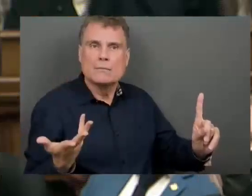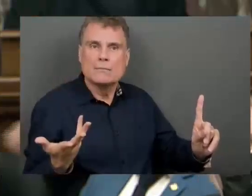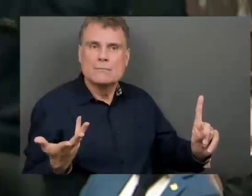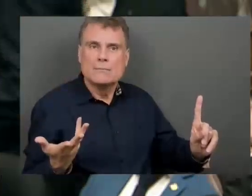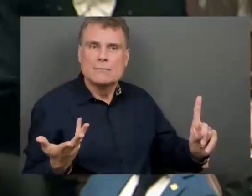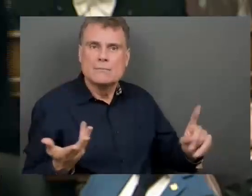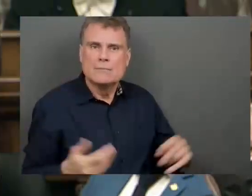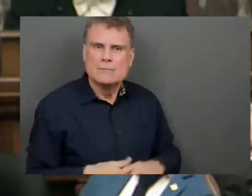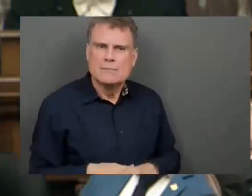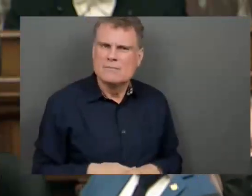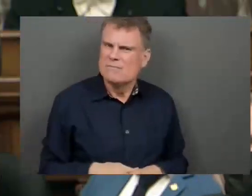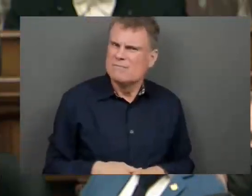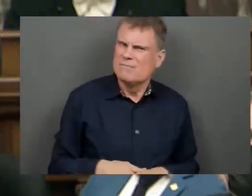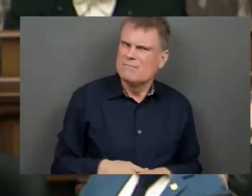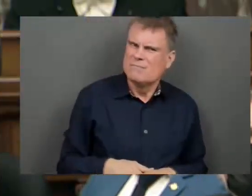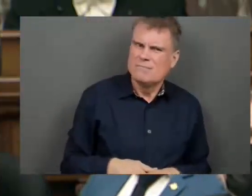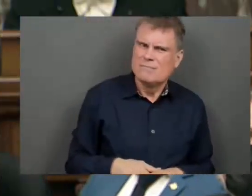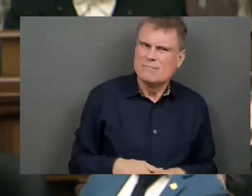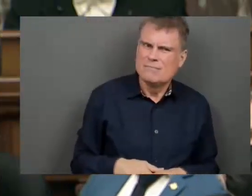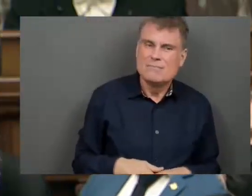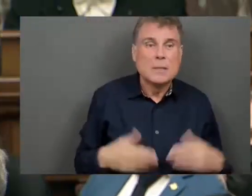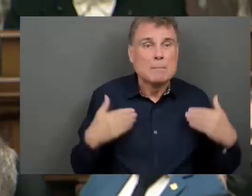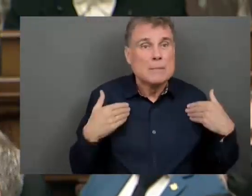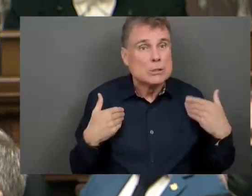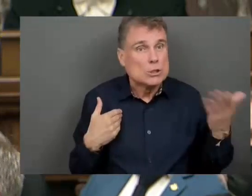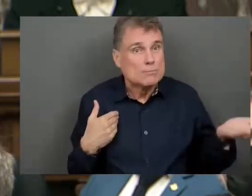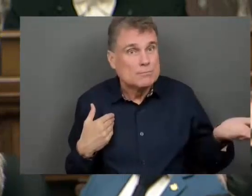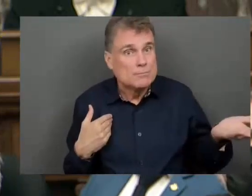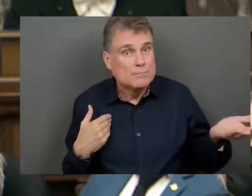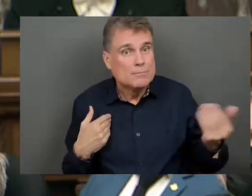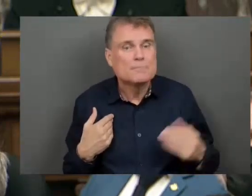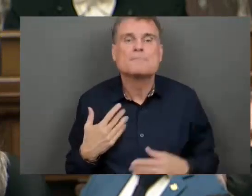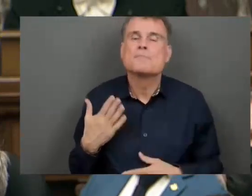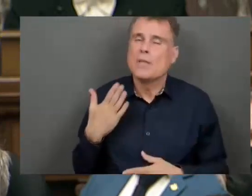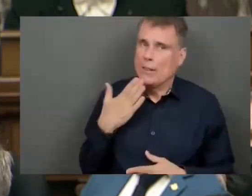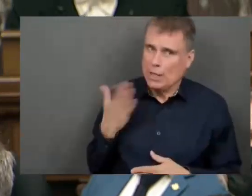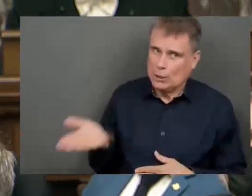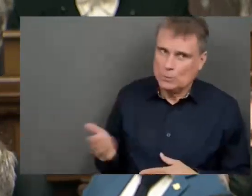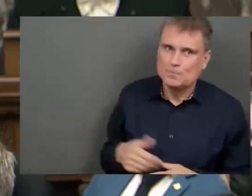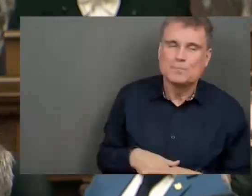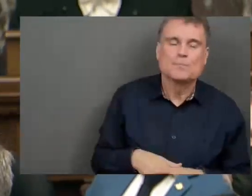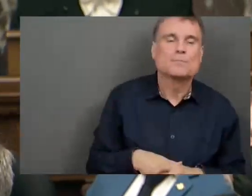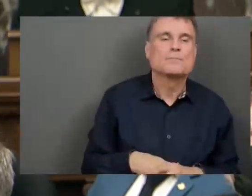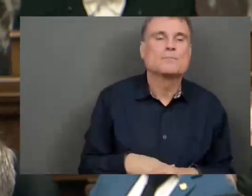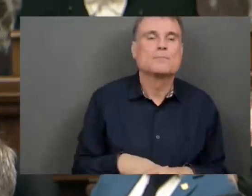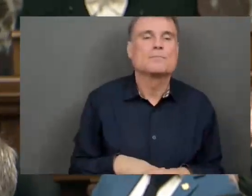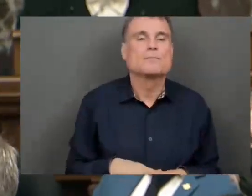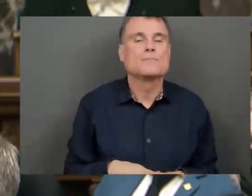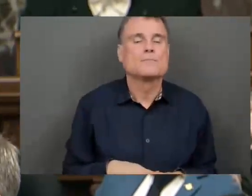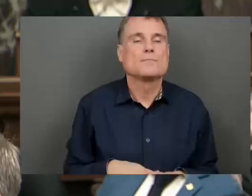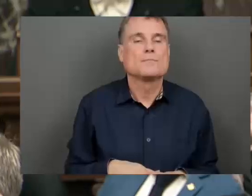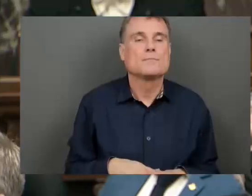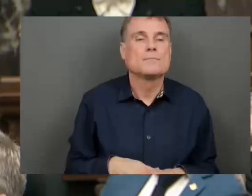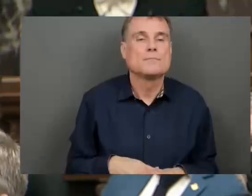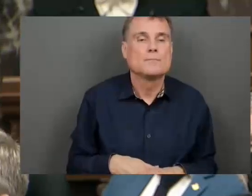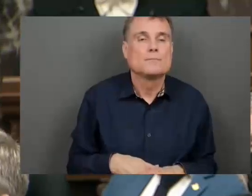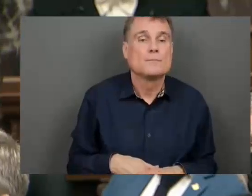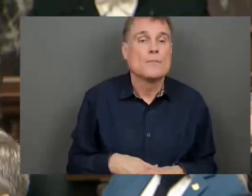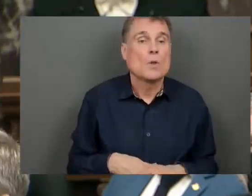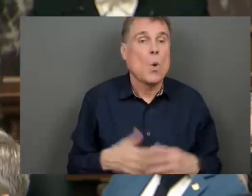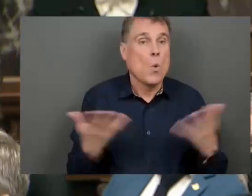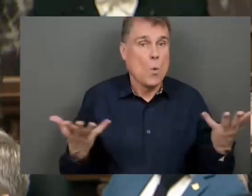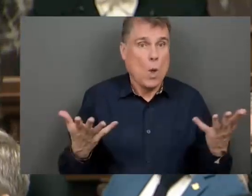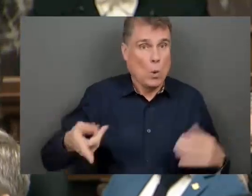Minister. Thank you, Mr. Speaker. What we hear is a deep need for people to